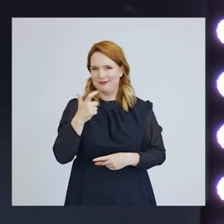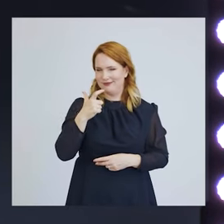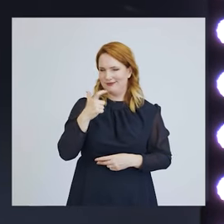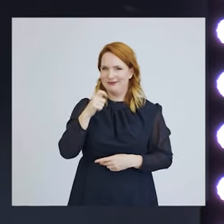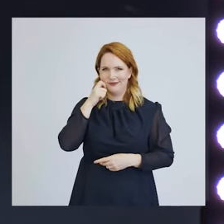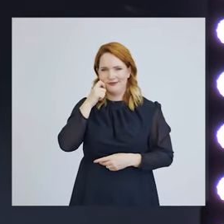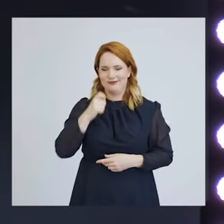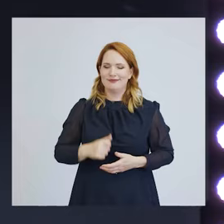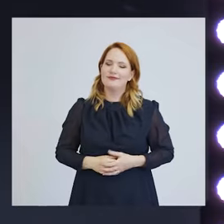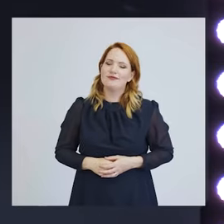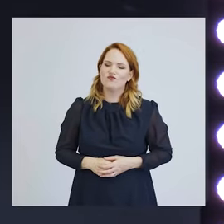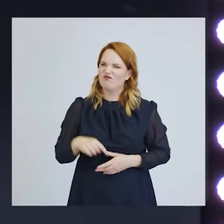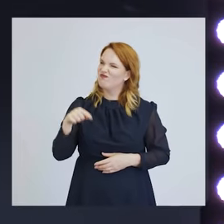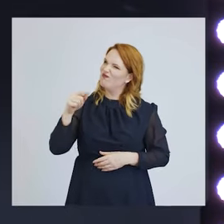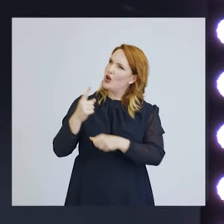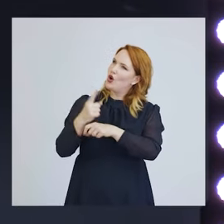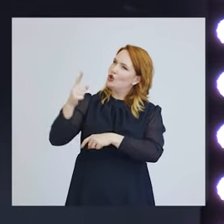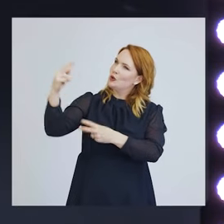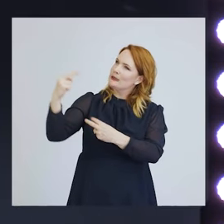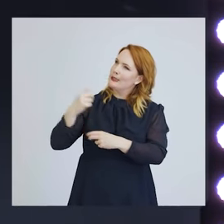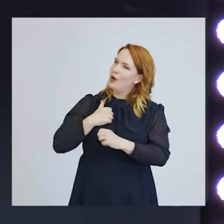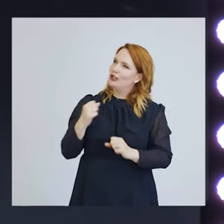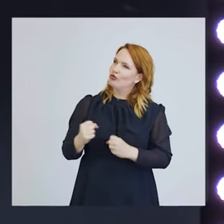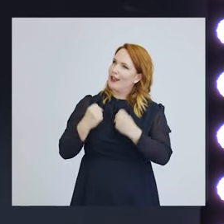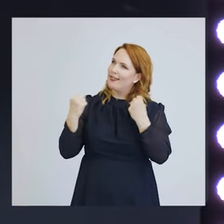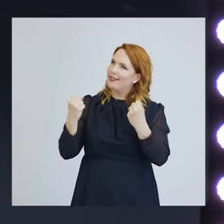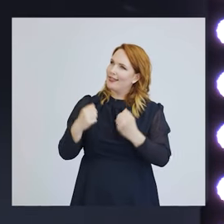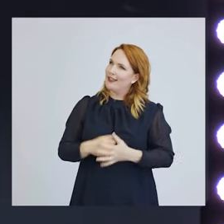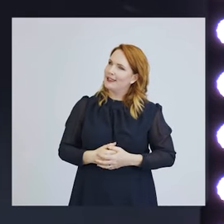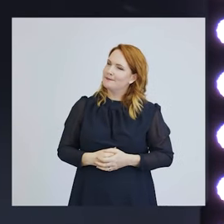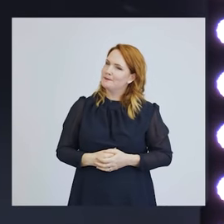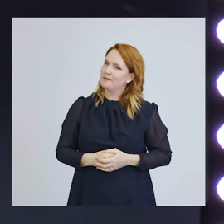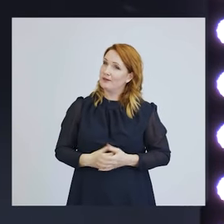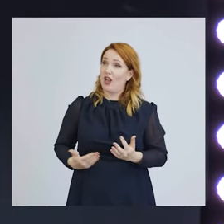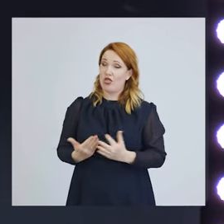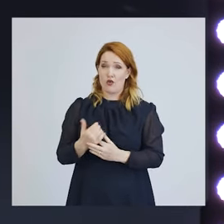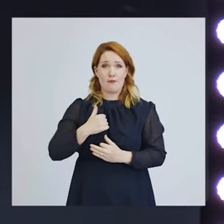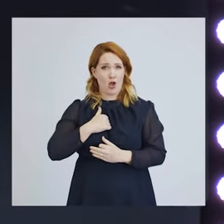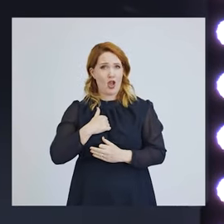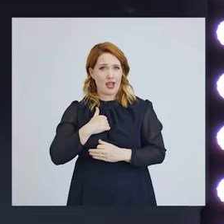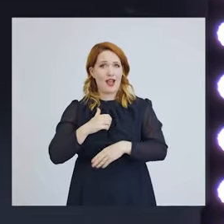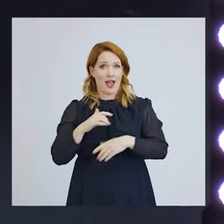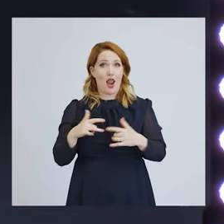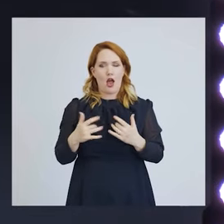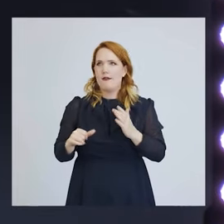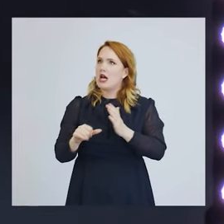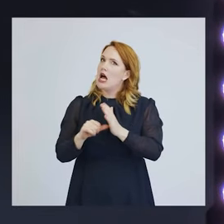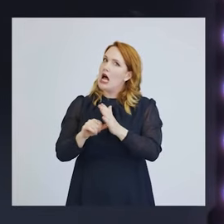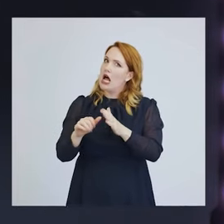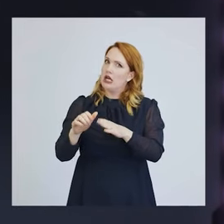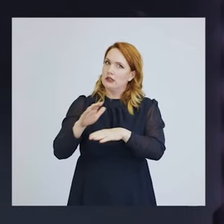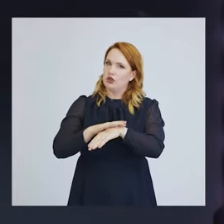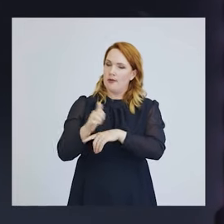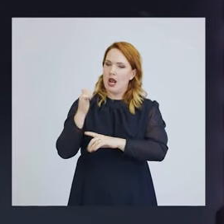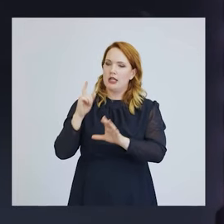times. And I always thought, man, God, like, don't you see my strengths? And yet it was during one of the hardest